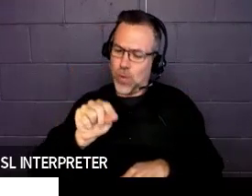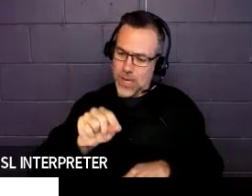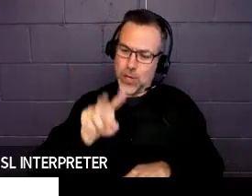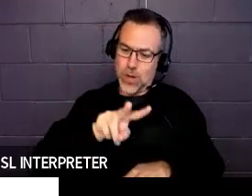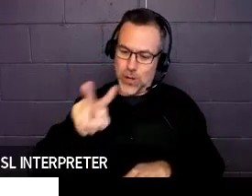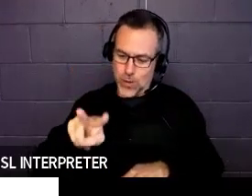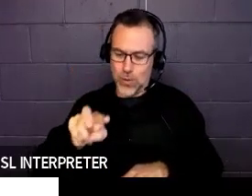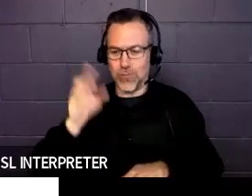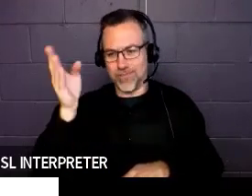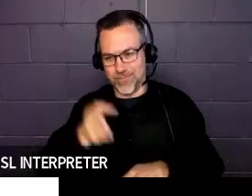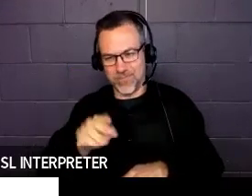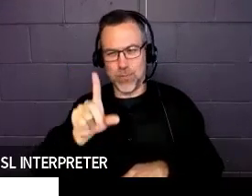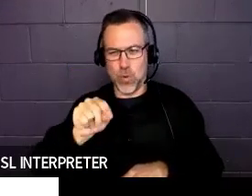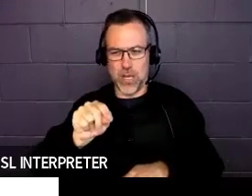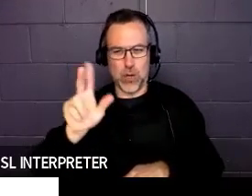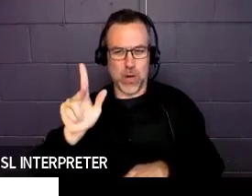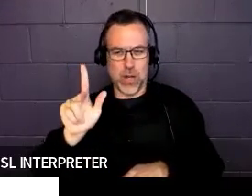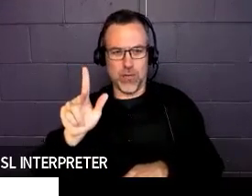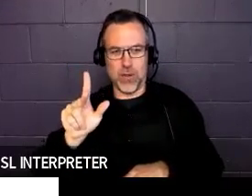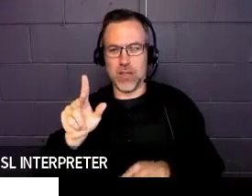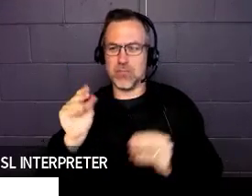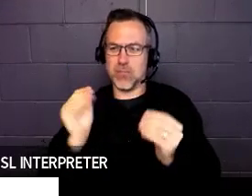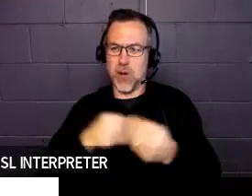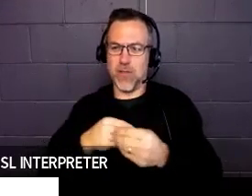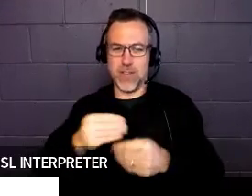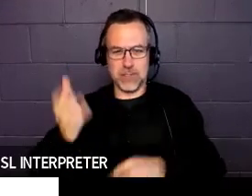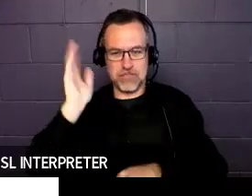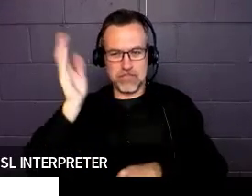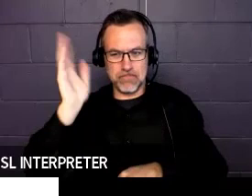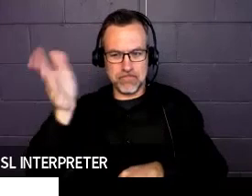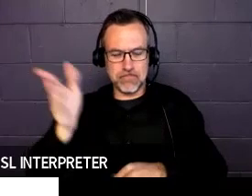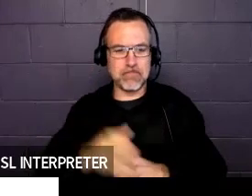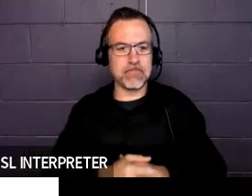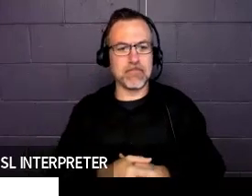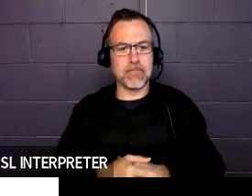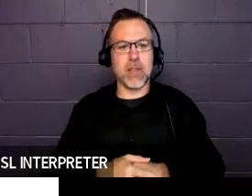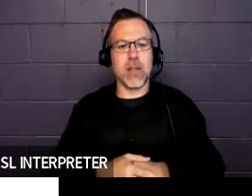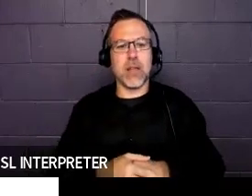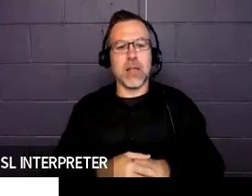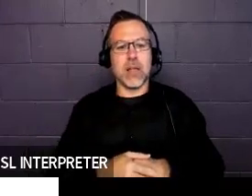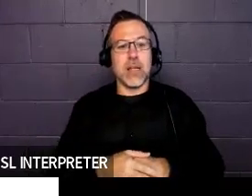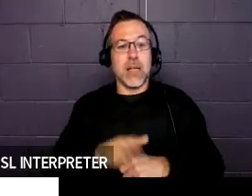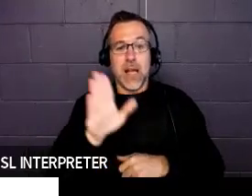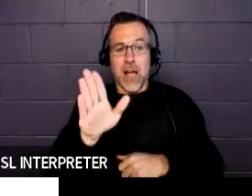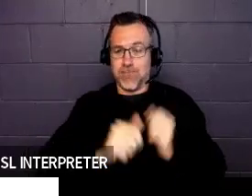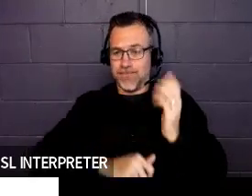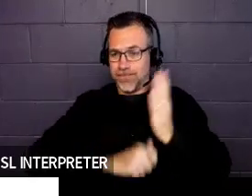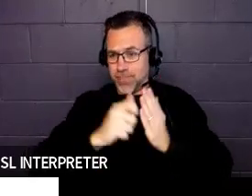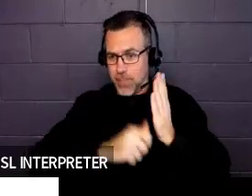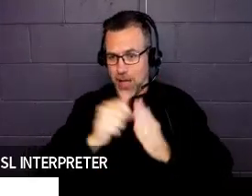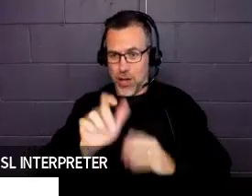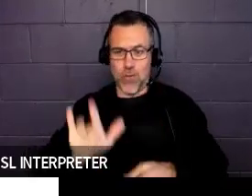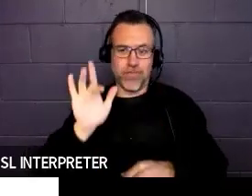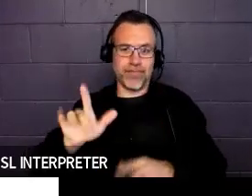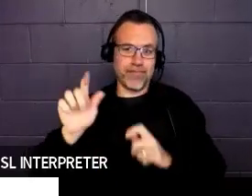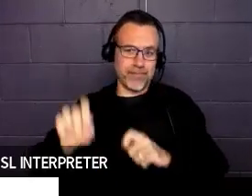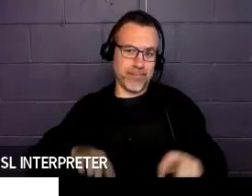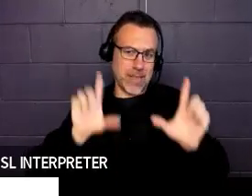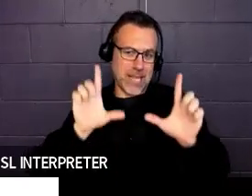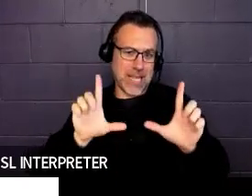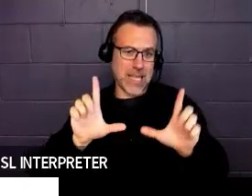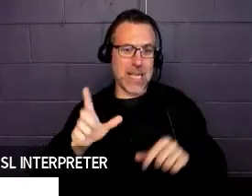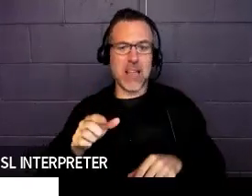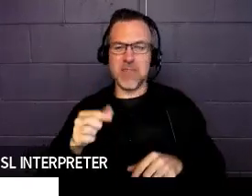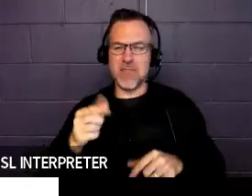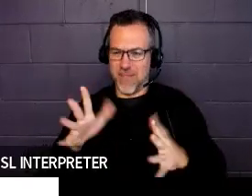to sign up for those. This is the link to the procedural manual, and I'm pretty sure they've been dropped in